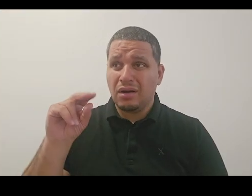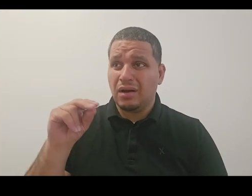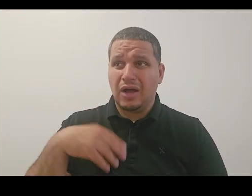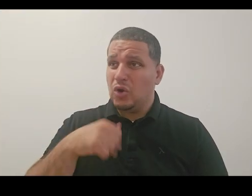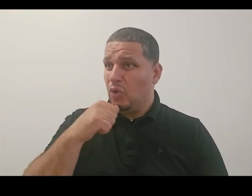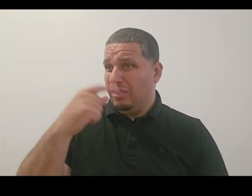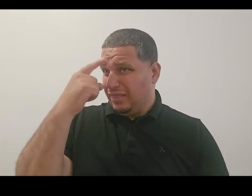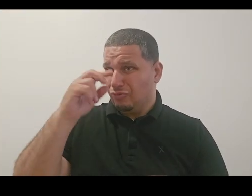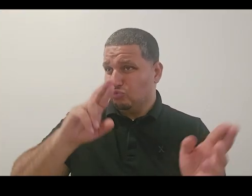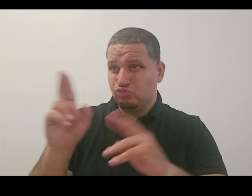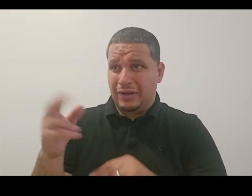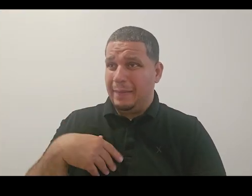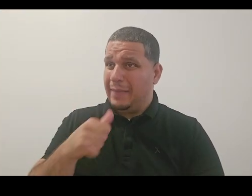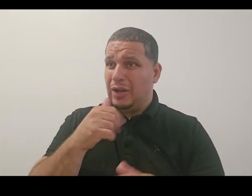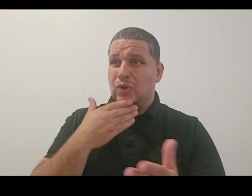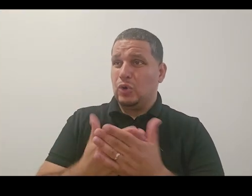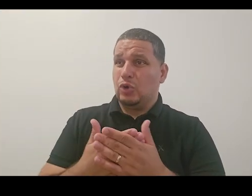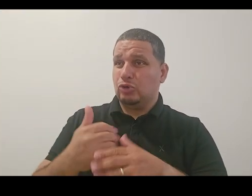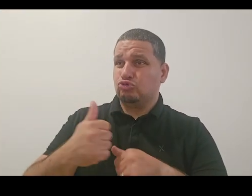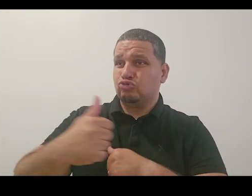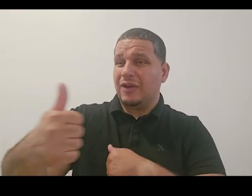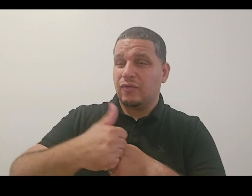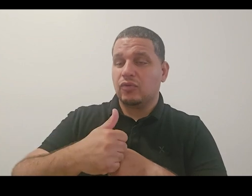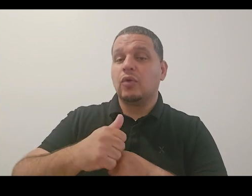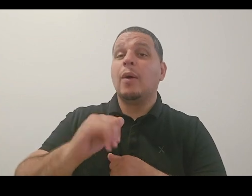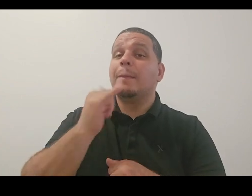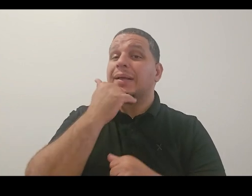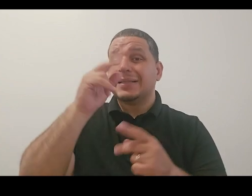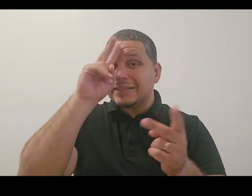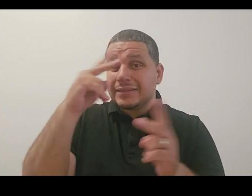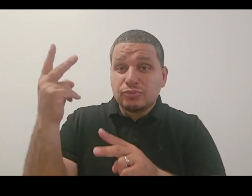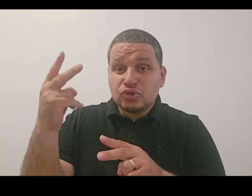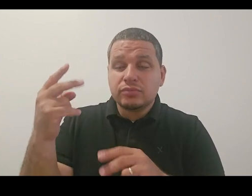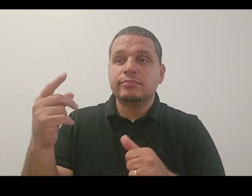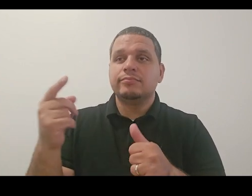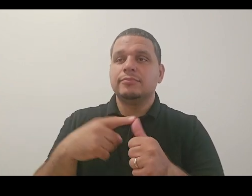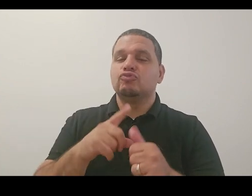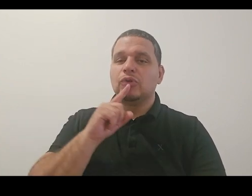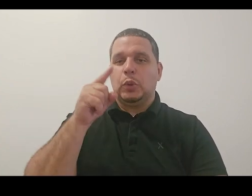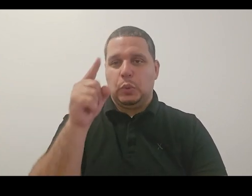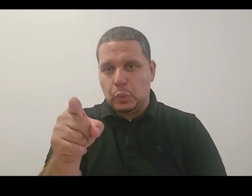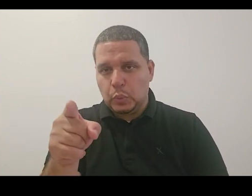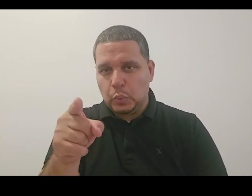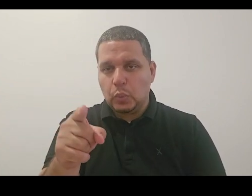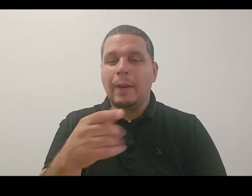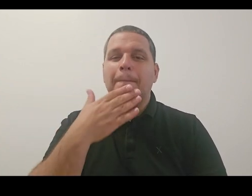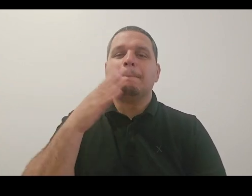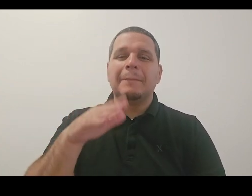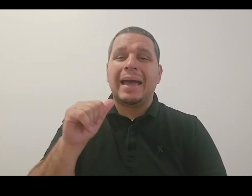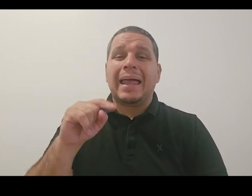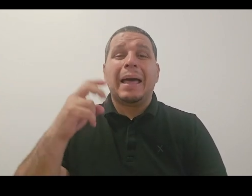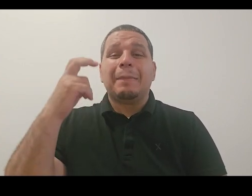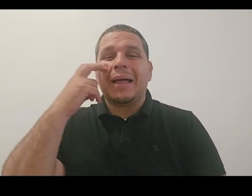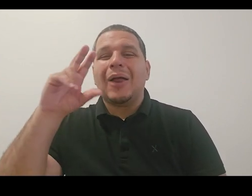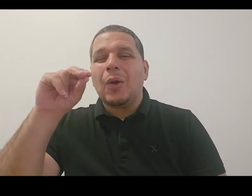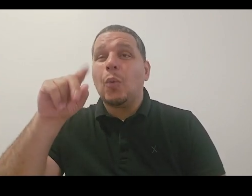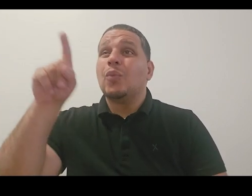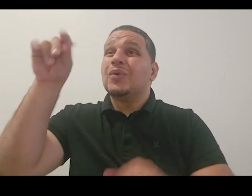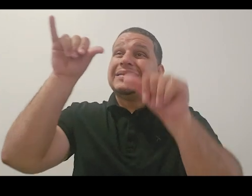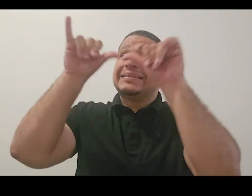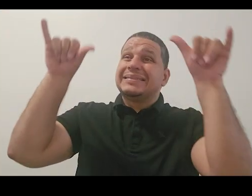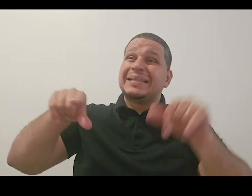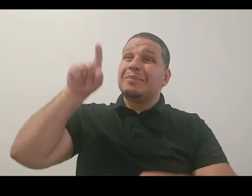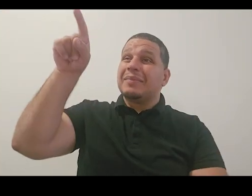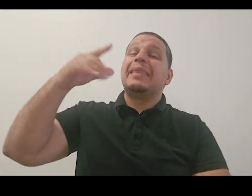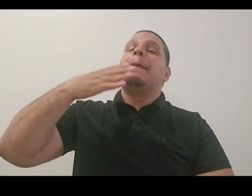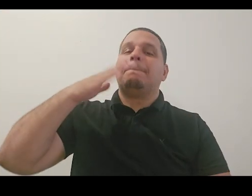say, "I just don't think I'm a good traveler." So misconception number 1 is that it's you bad at blindness. No, the systems